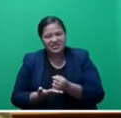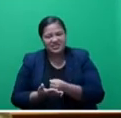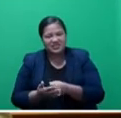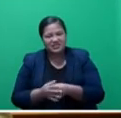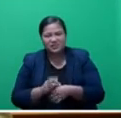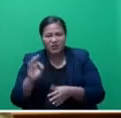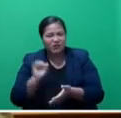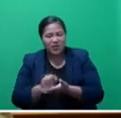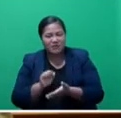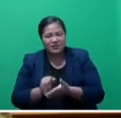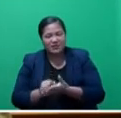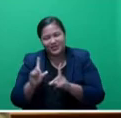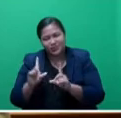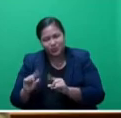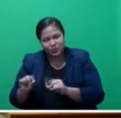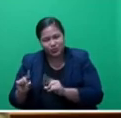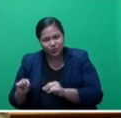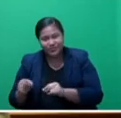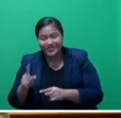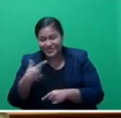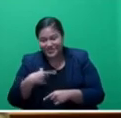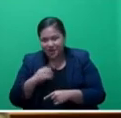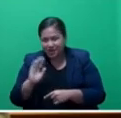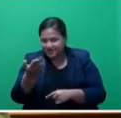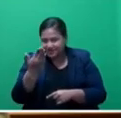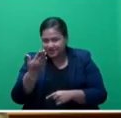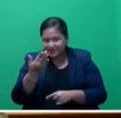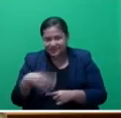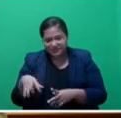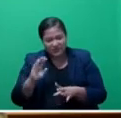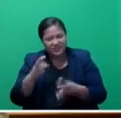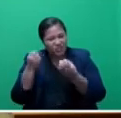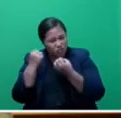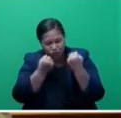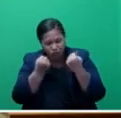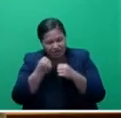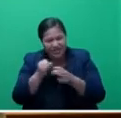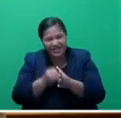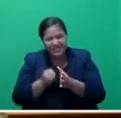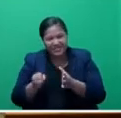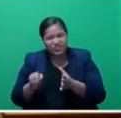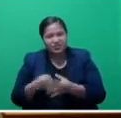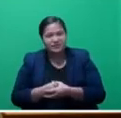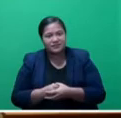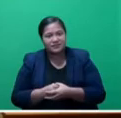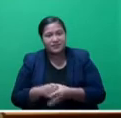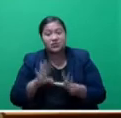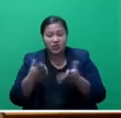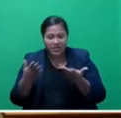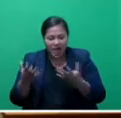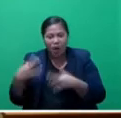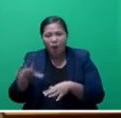as the counterproductive results from the reorganization of the industries, such as mahogany, left all hopes high